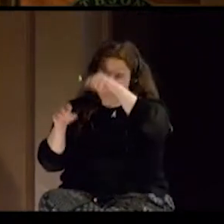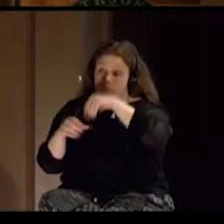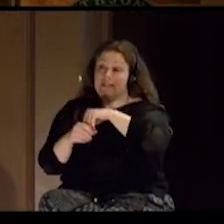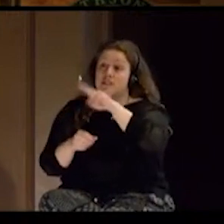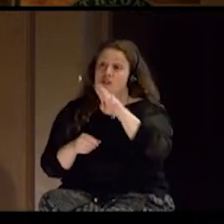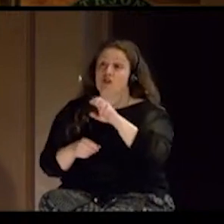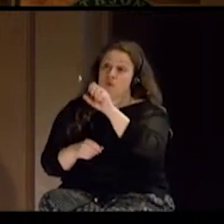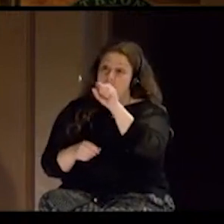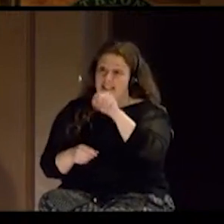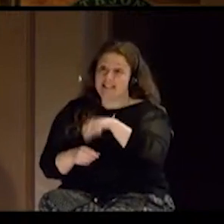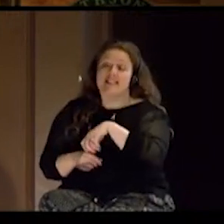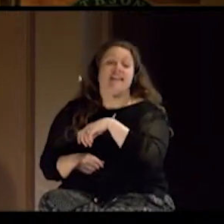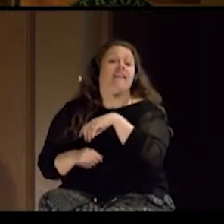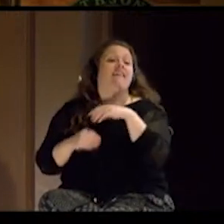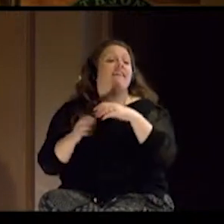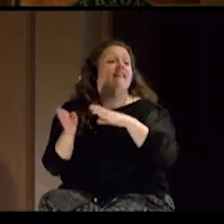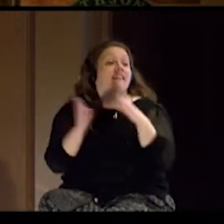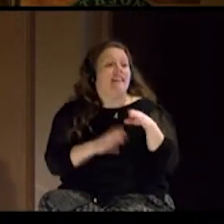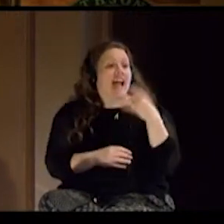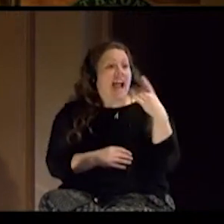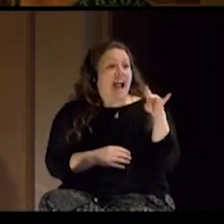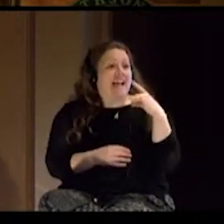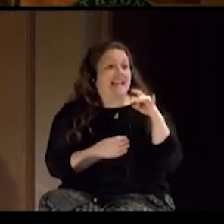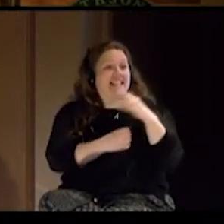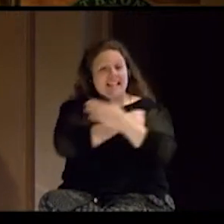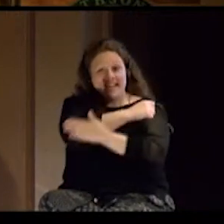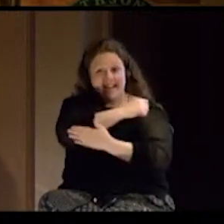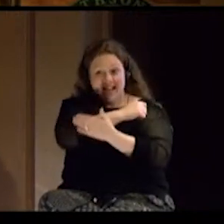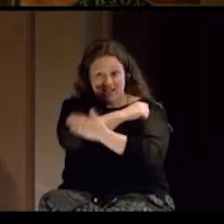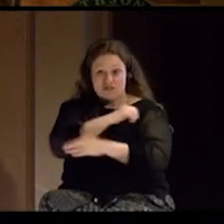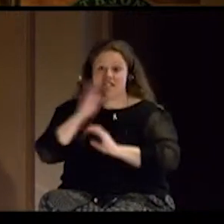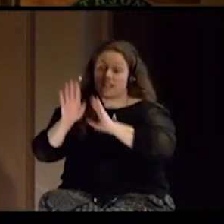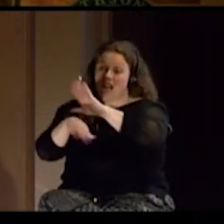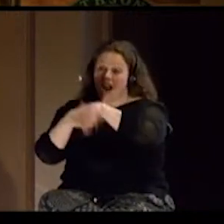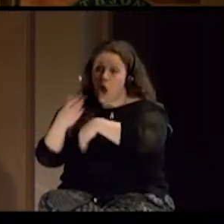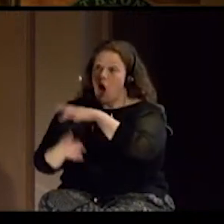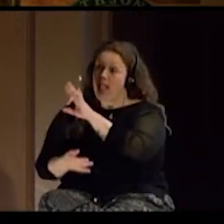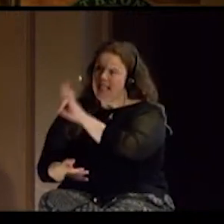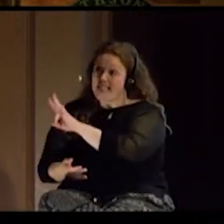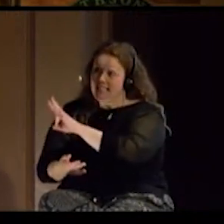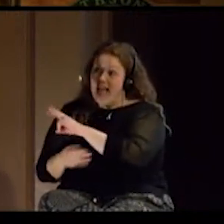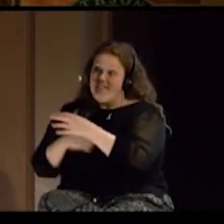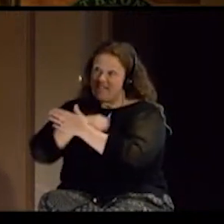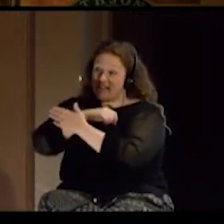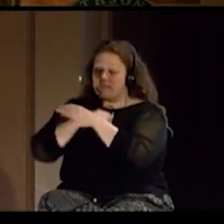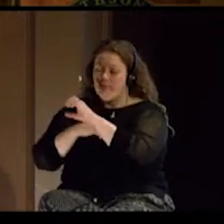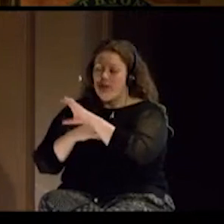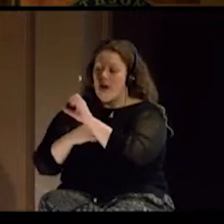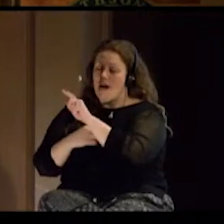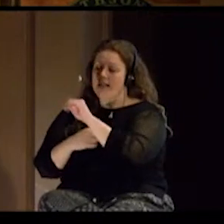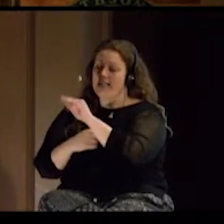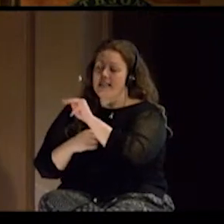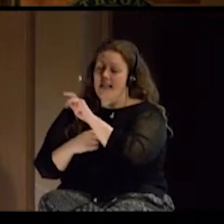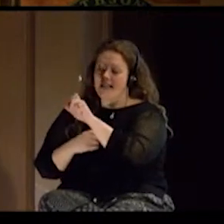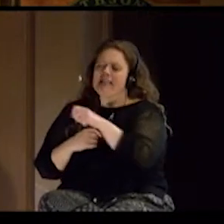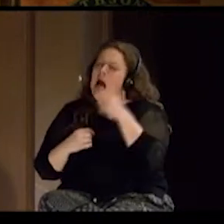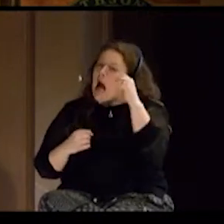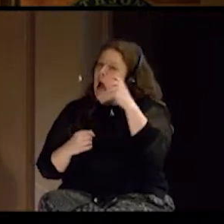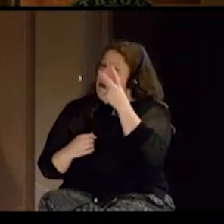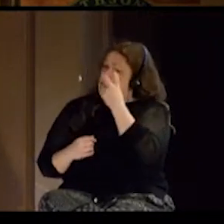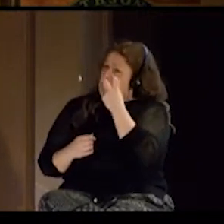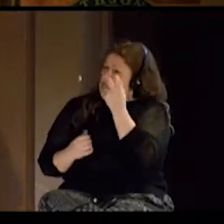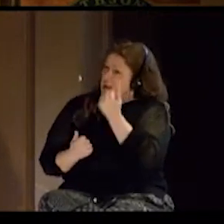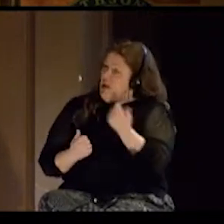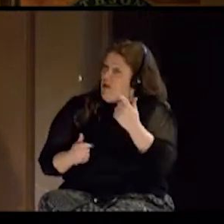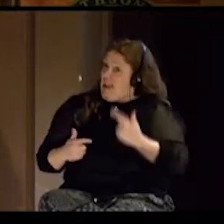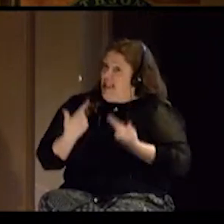18 countries, and on all 7 continents. I don't think anyone lives in Antarctica, but I know that many of you have visited as part